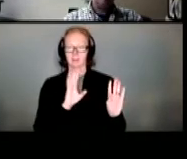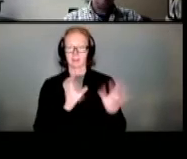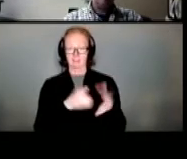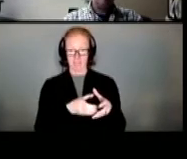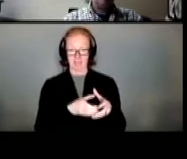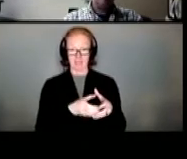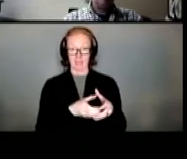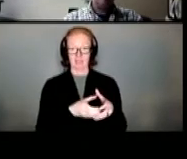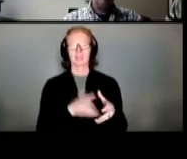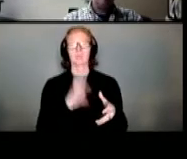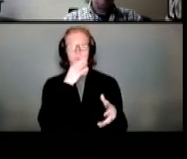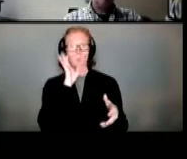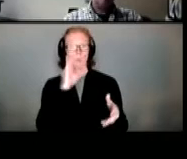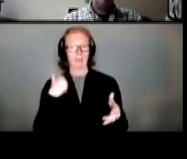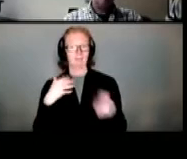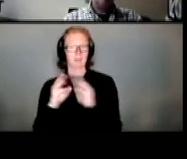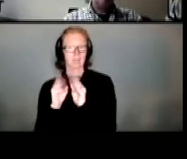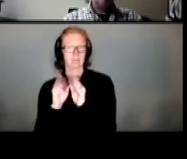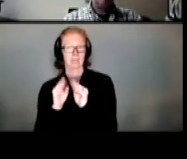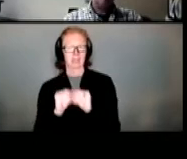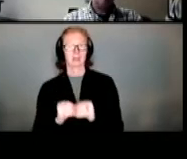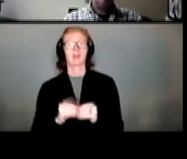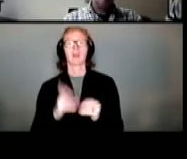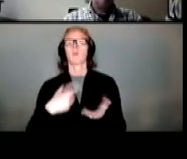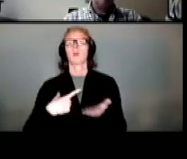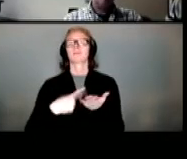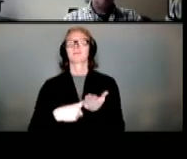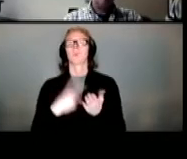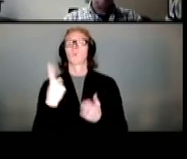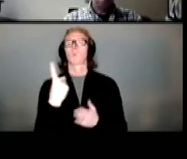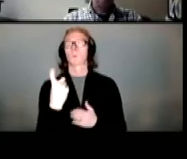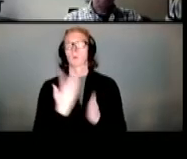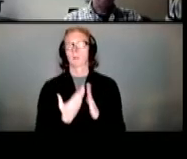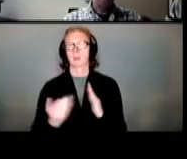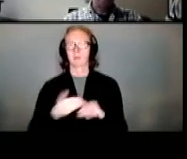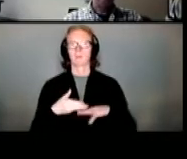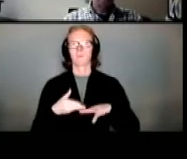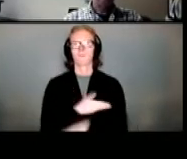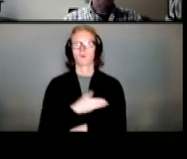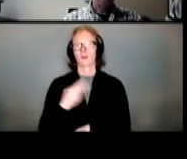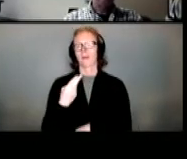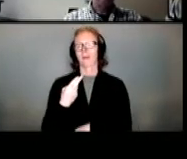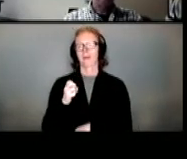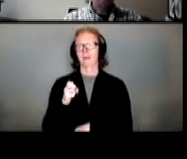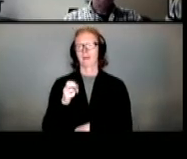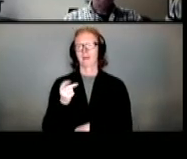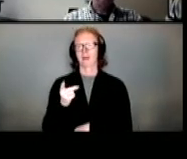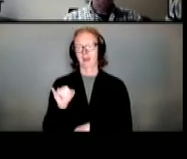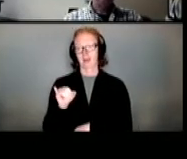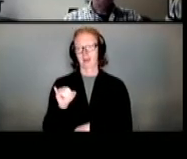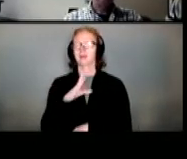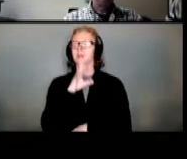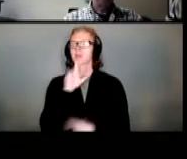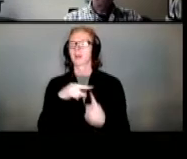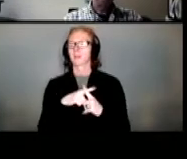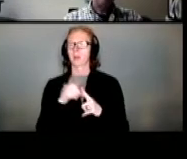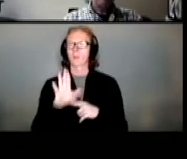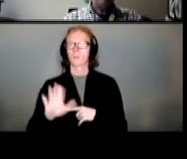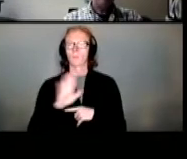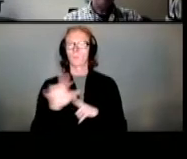meeting soon, and I do want to address one thing before I ask Heidi if she wants to speak to some of your